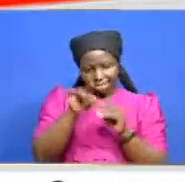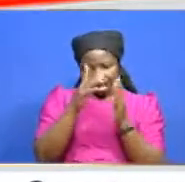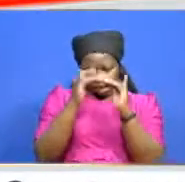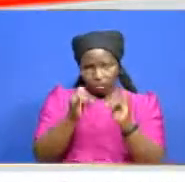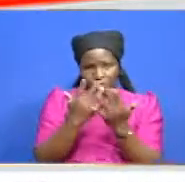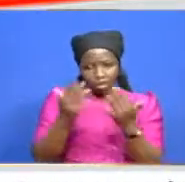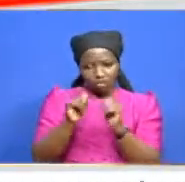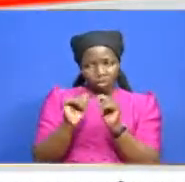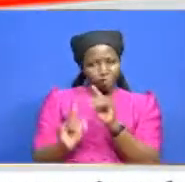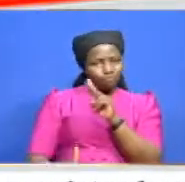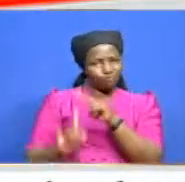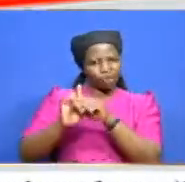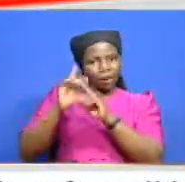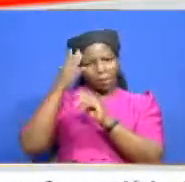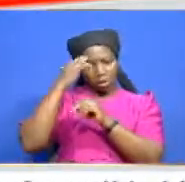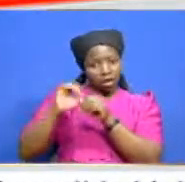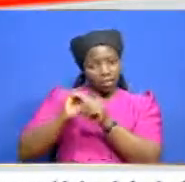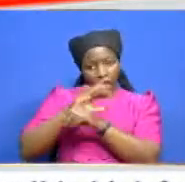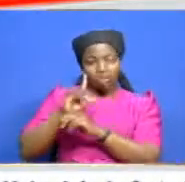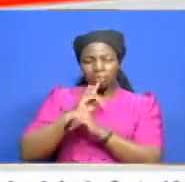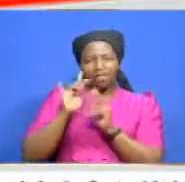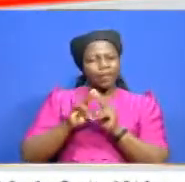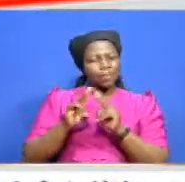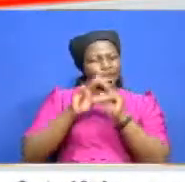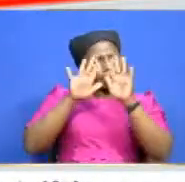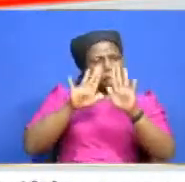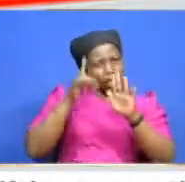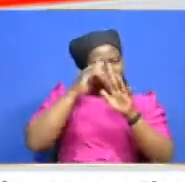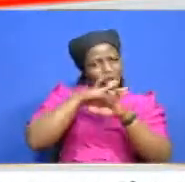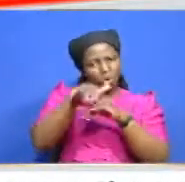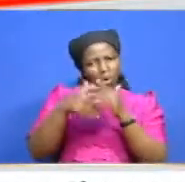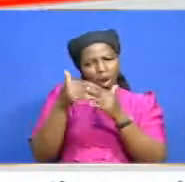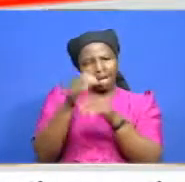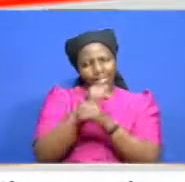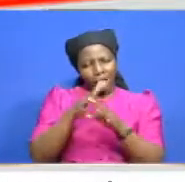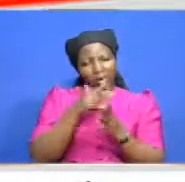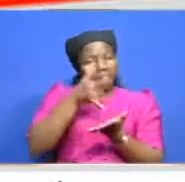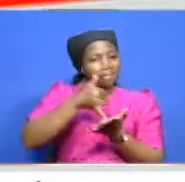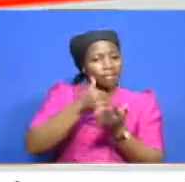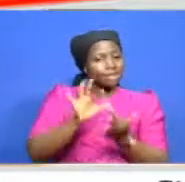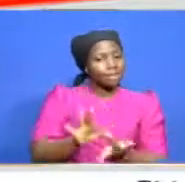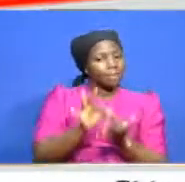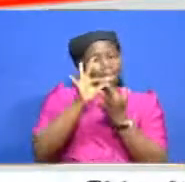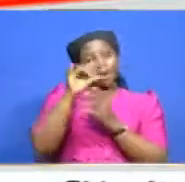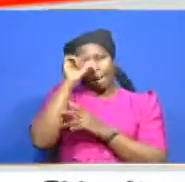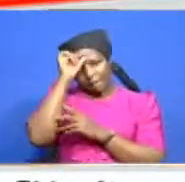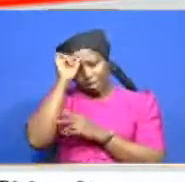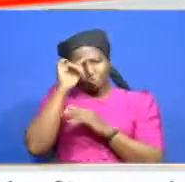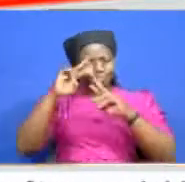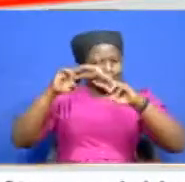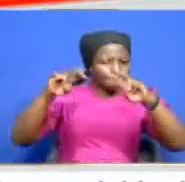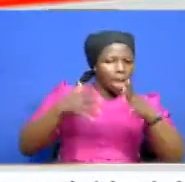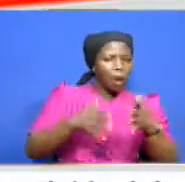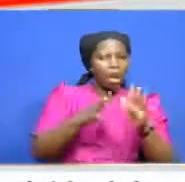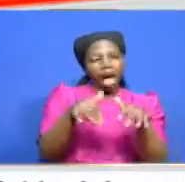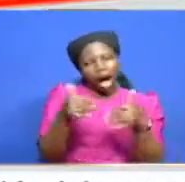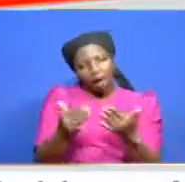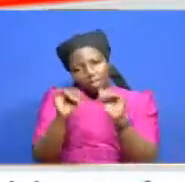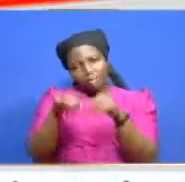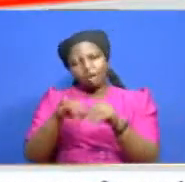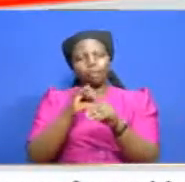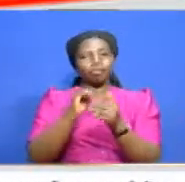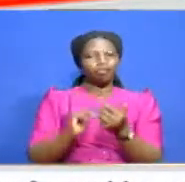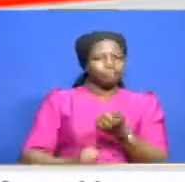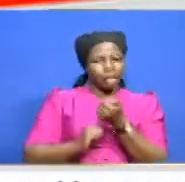Okay. Therefore, it will be important for all the stakeholders involved, and especially the government, to look at ways and means through which they can be able to cushion